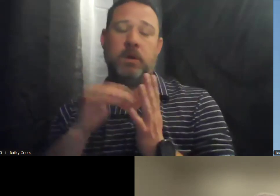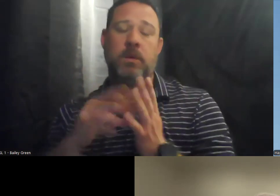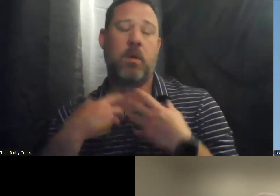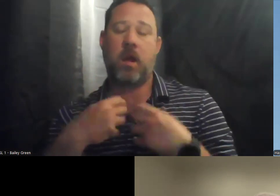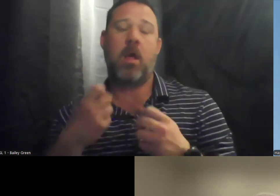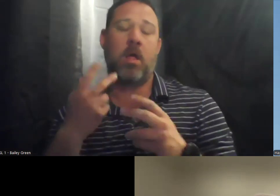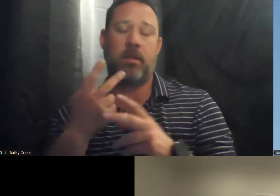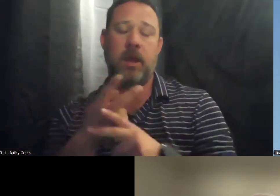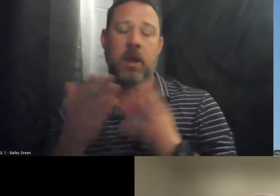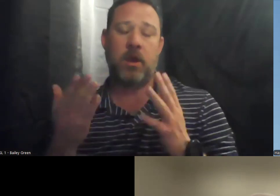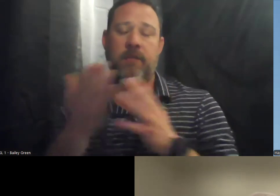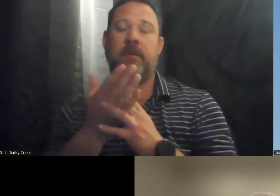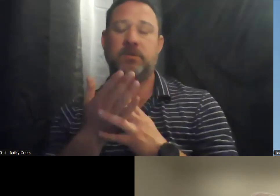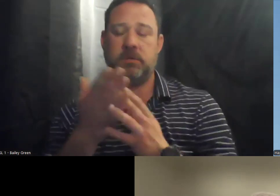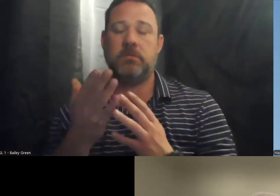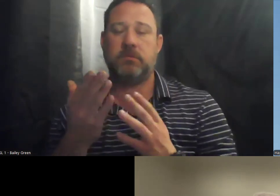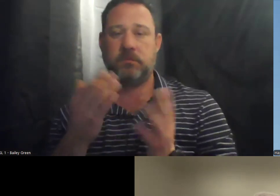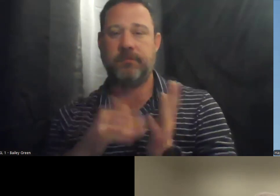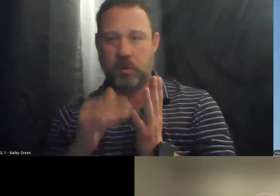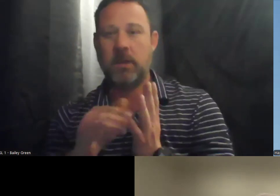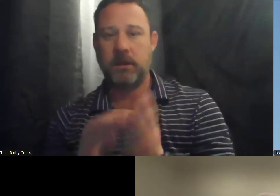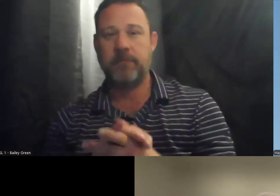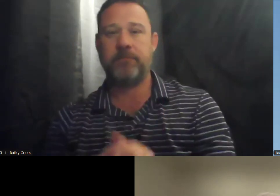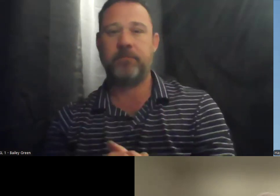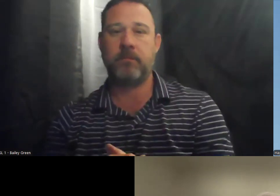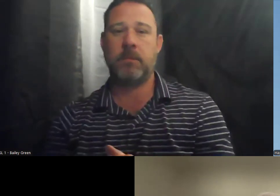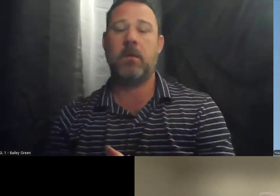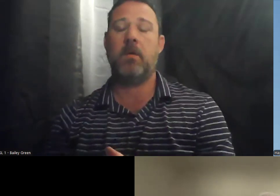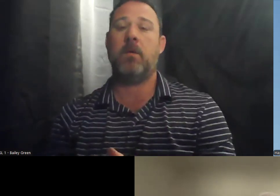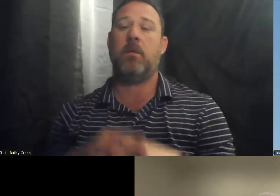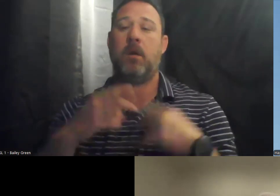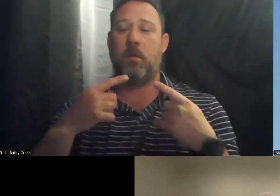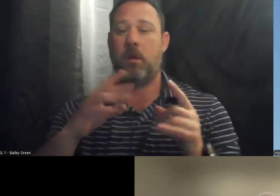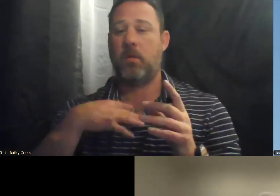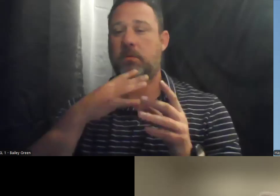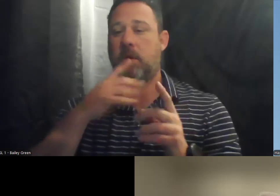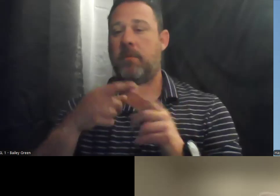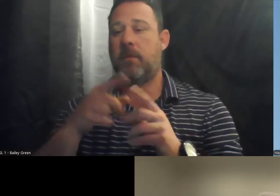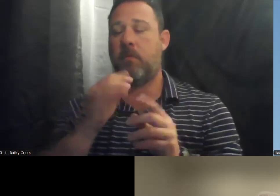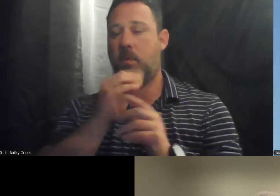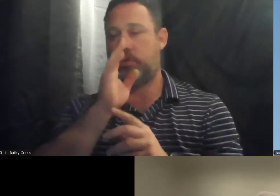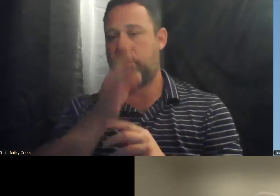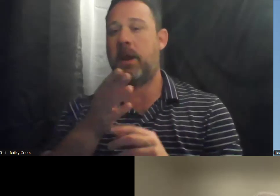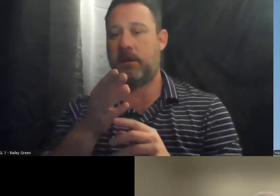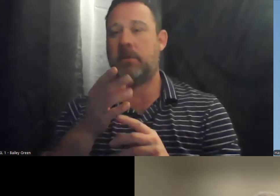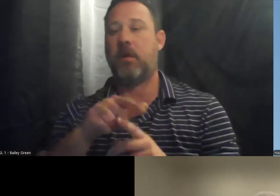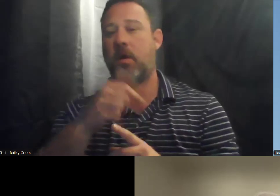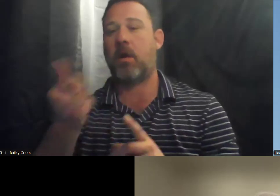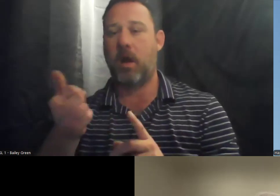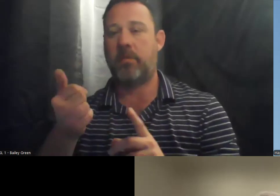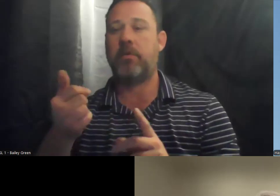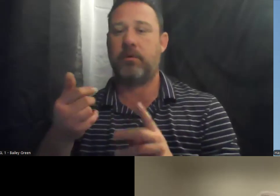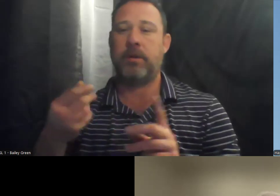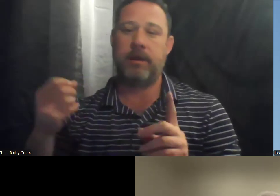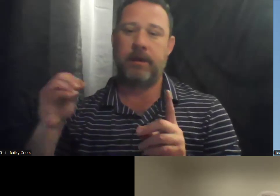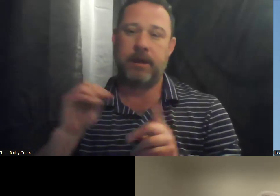healthcare intervention as frequently as they want. So while we're talking about the more direct hit, there are other permutations